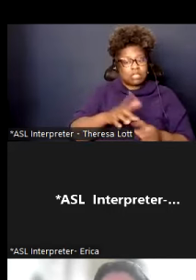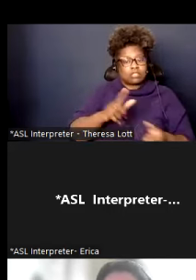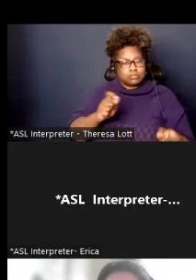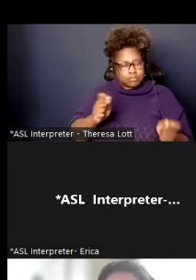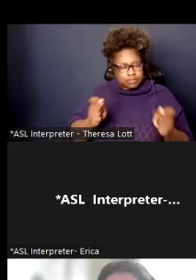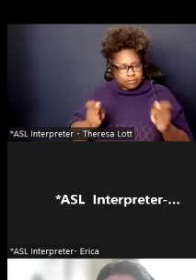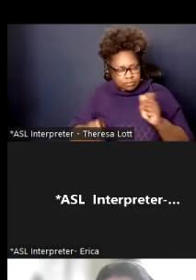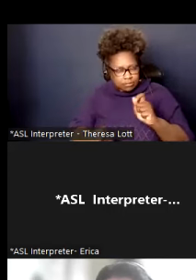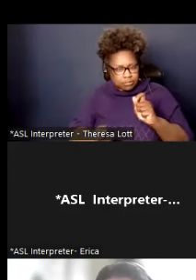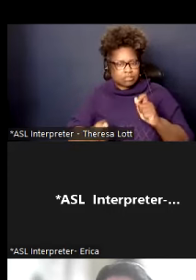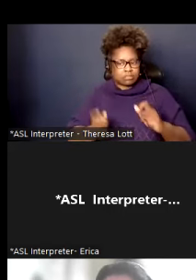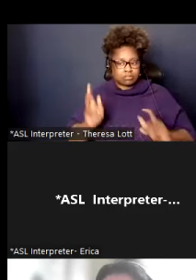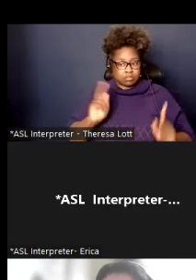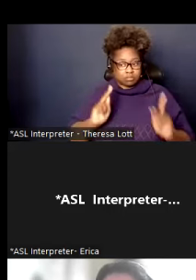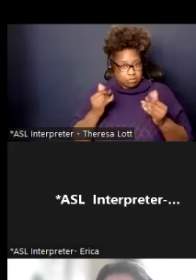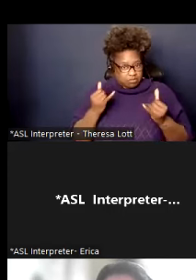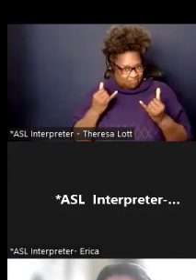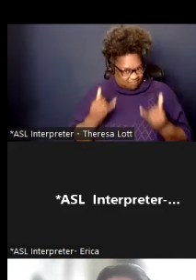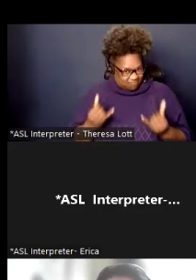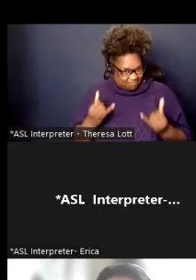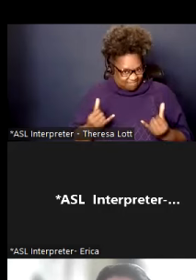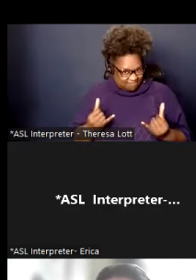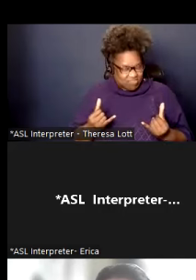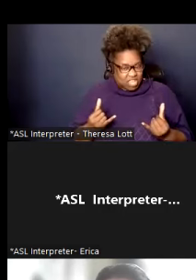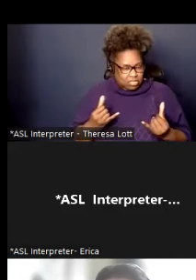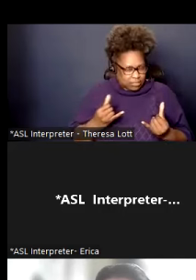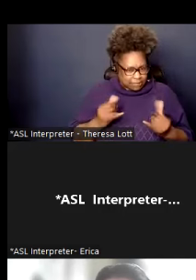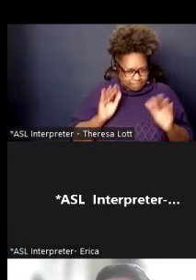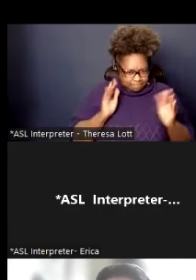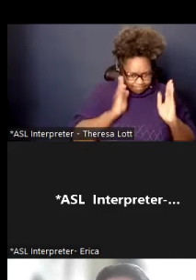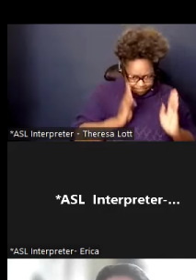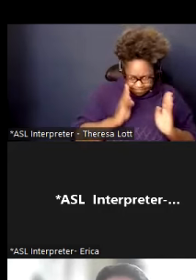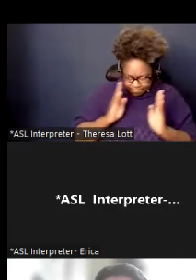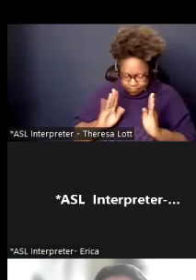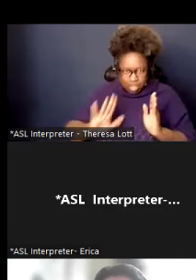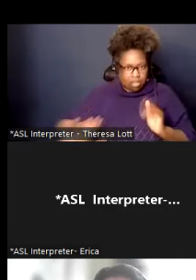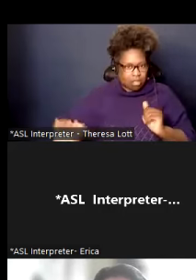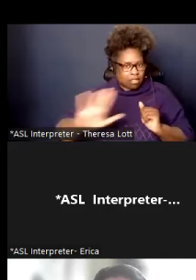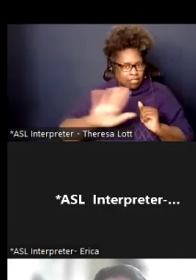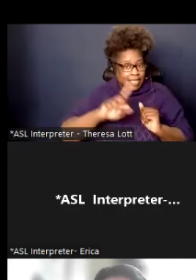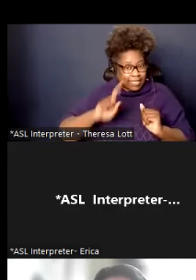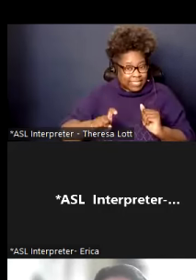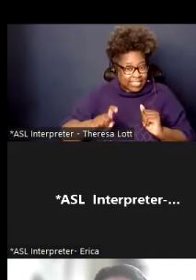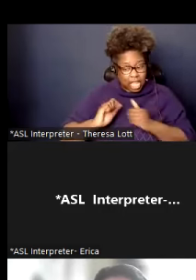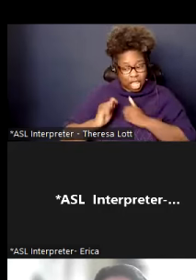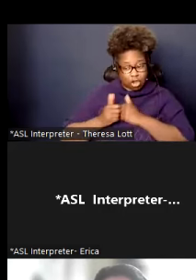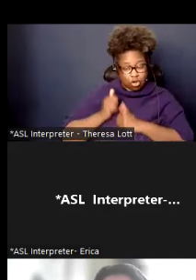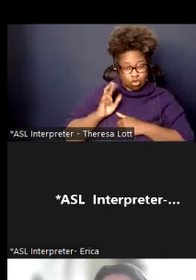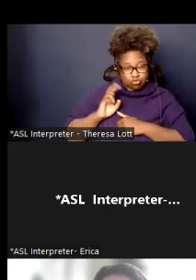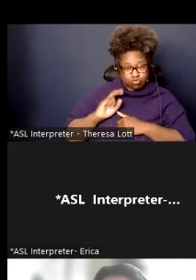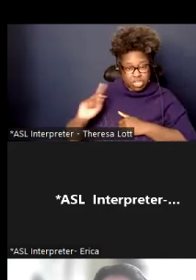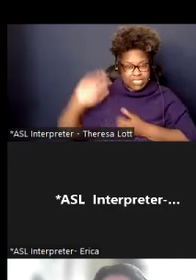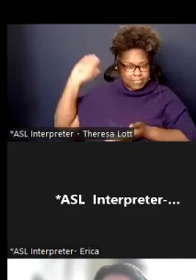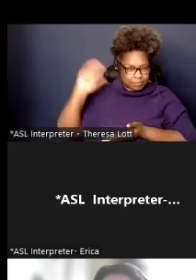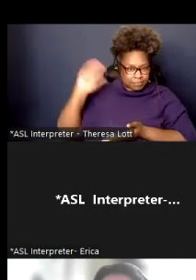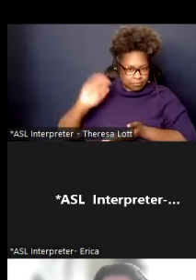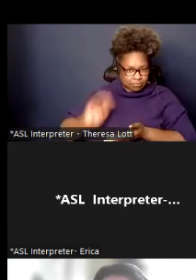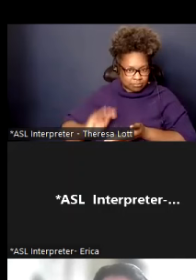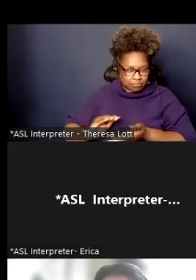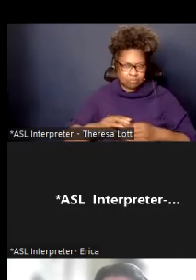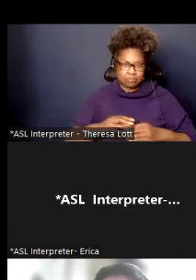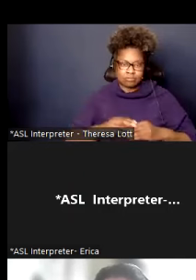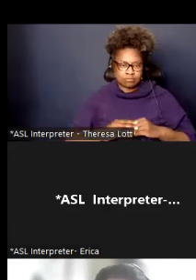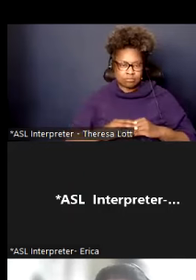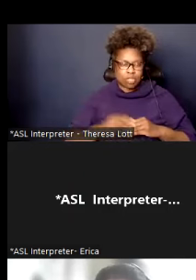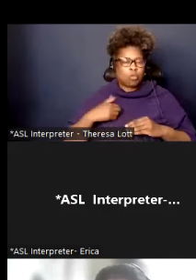people in the 21st century amidst the changing risk contexts. Developing our roadmap requires developing a